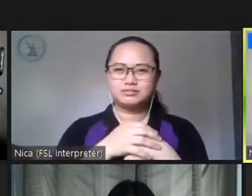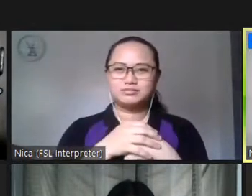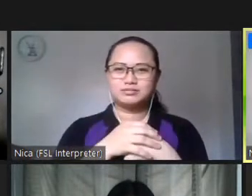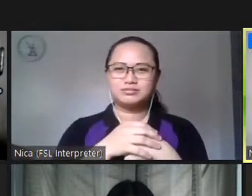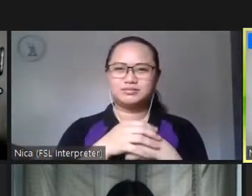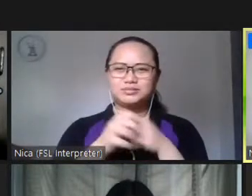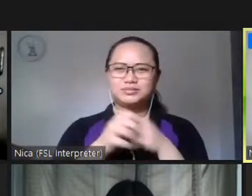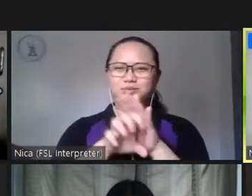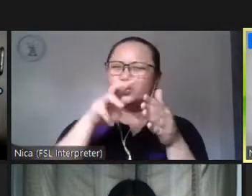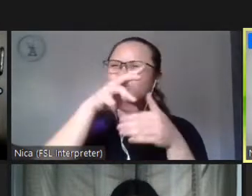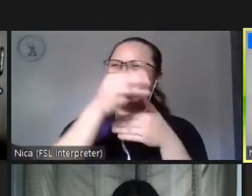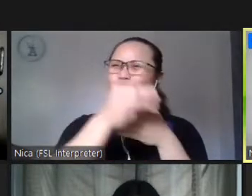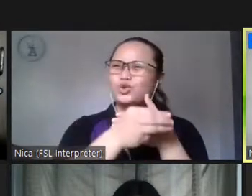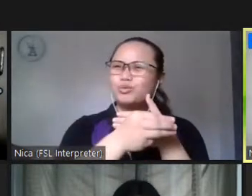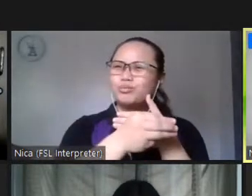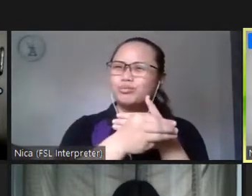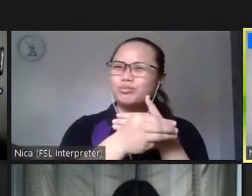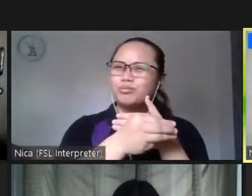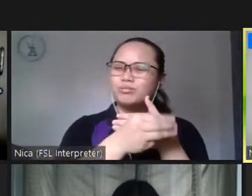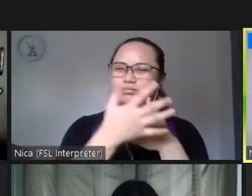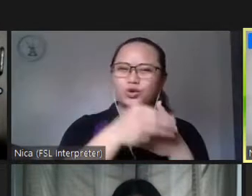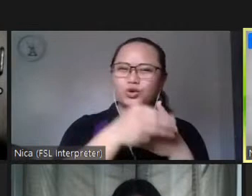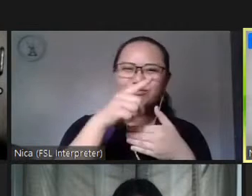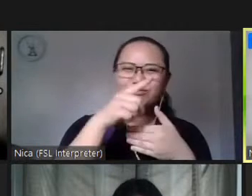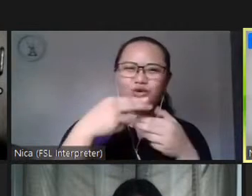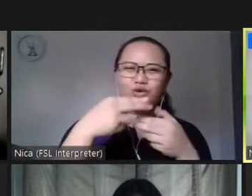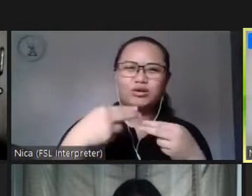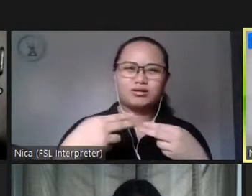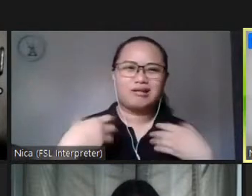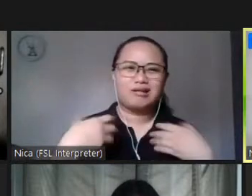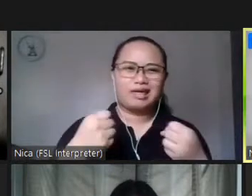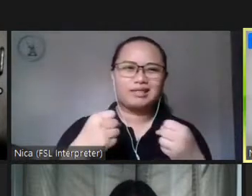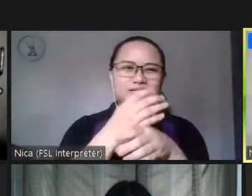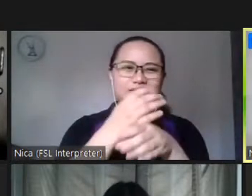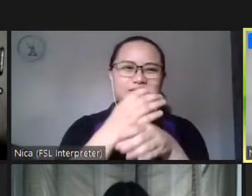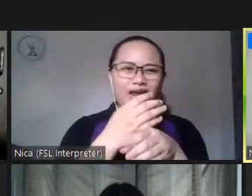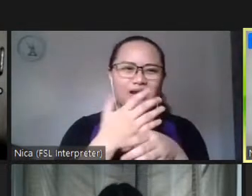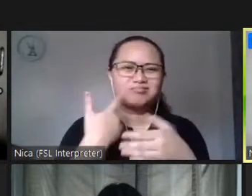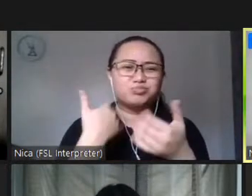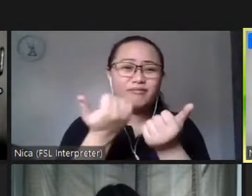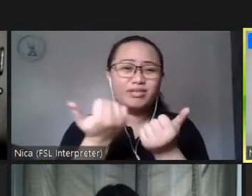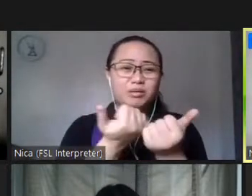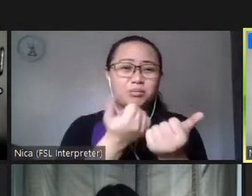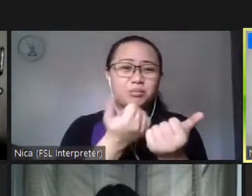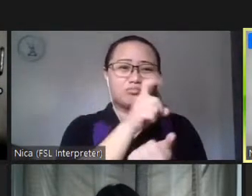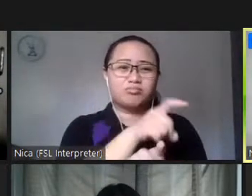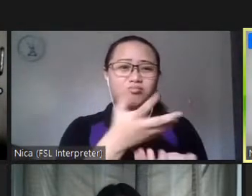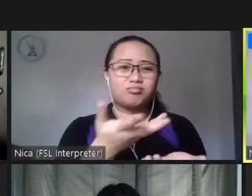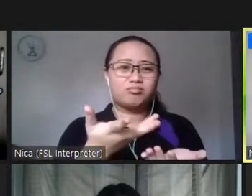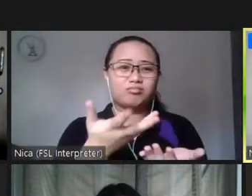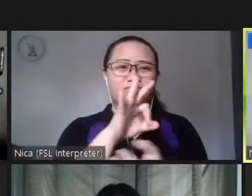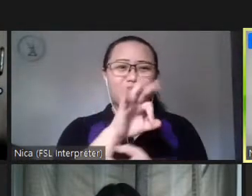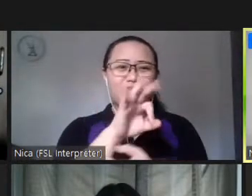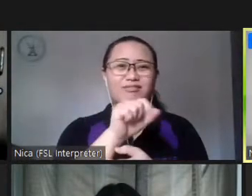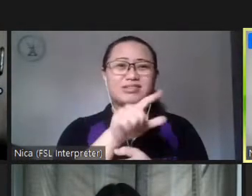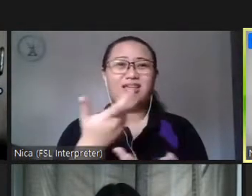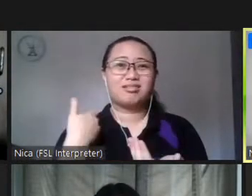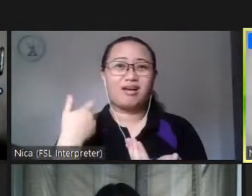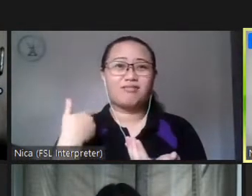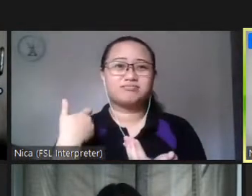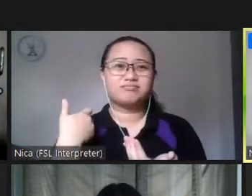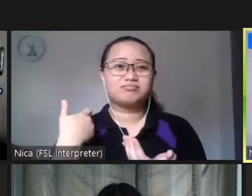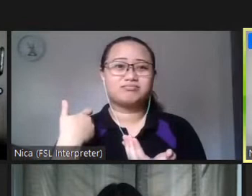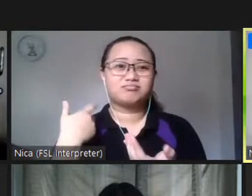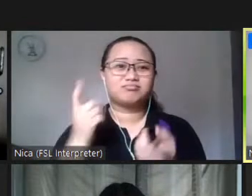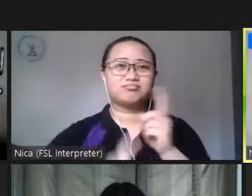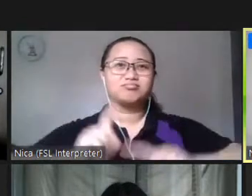curriculum ba for whatever healthcare course is available in FSL. Kasi even like